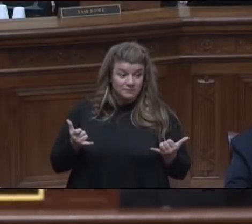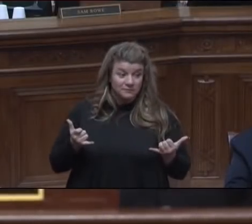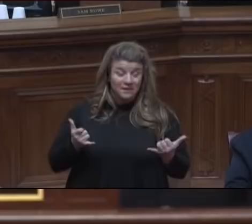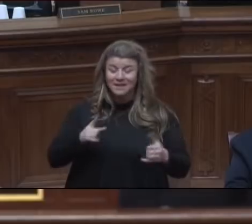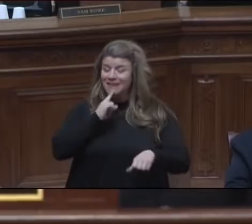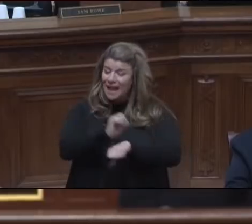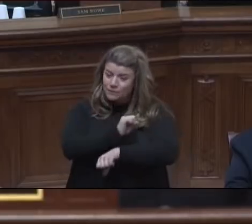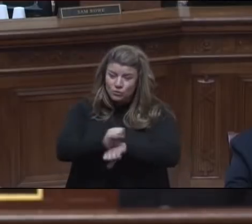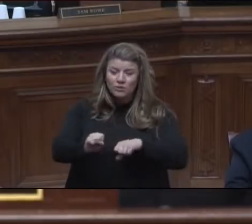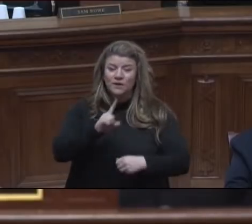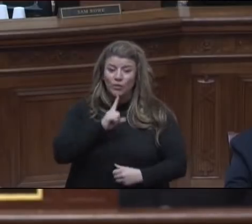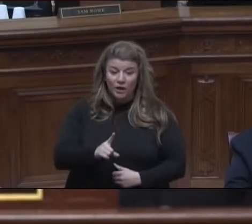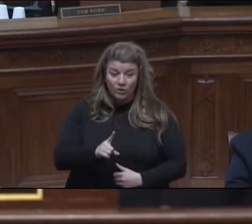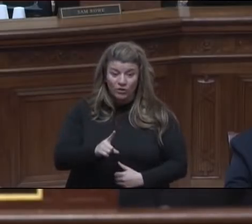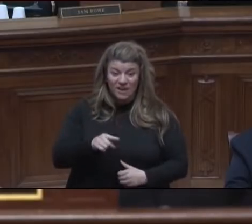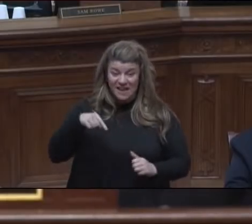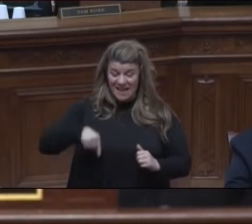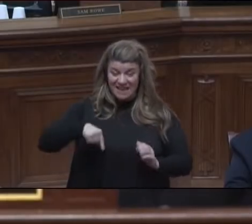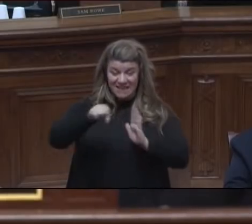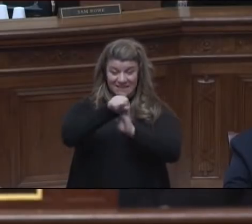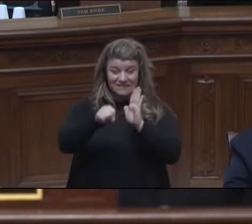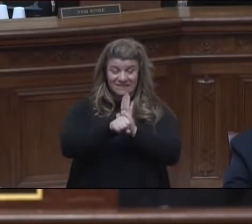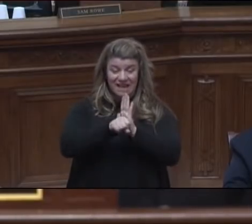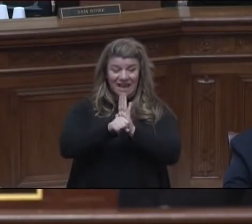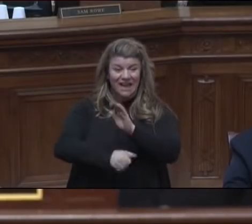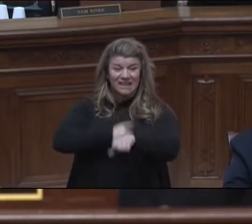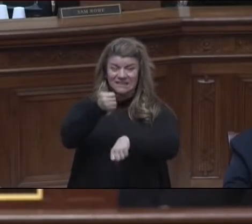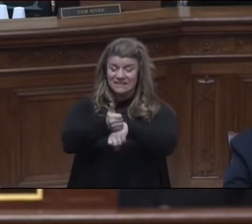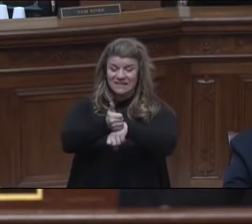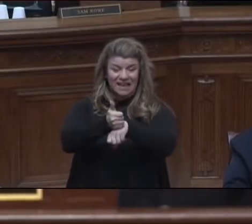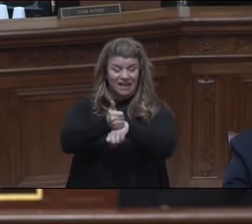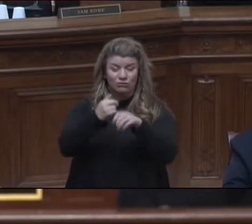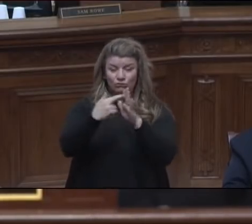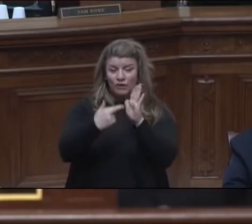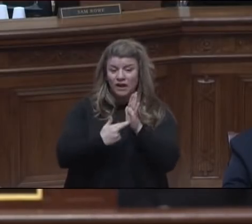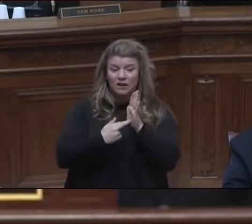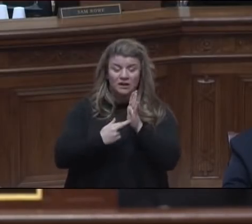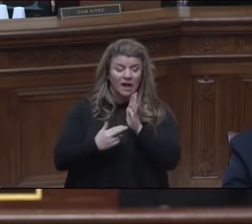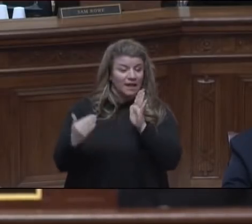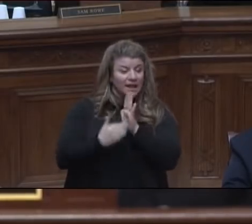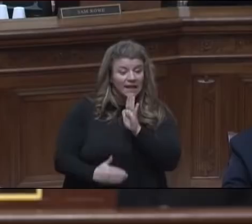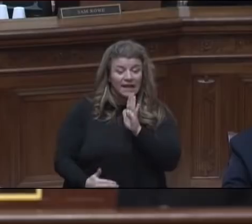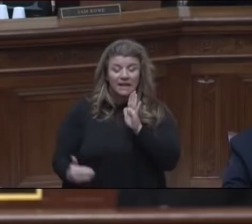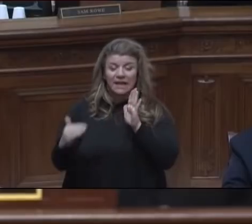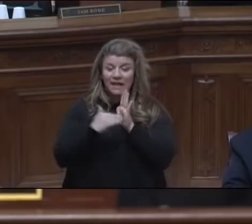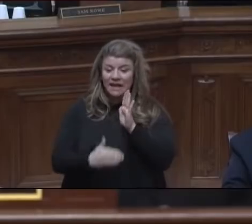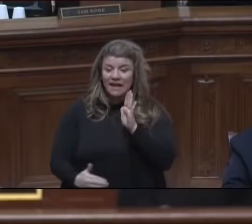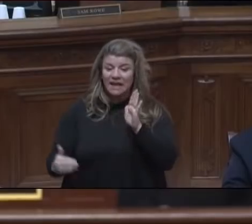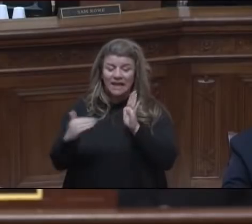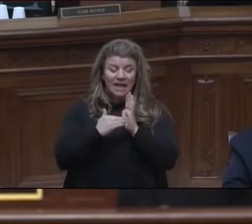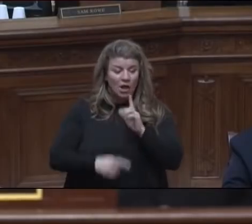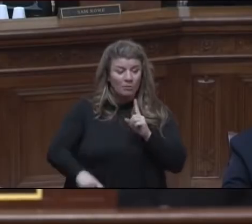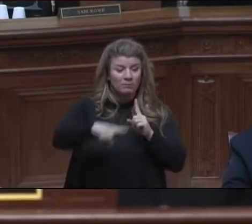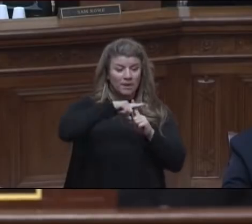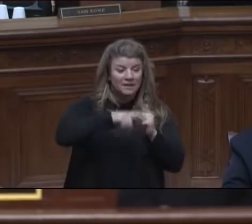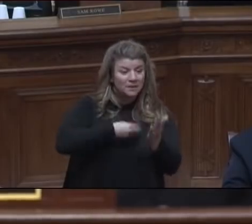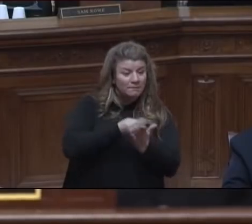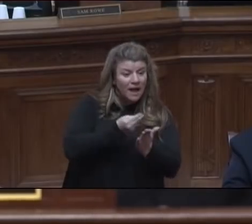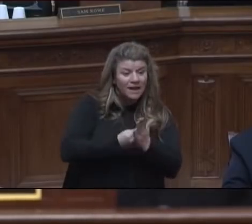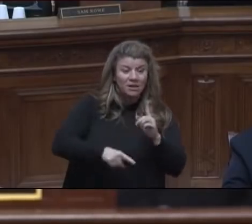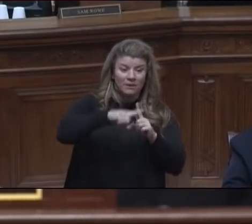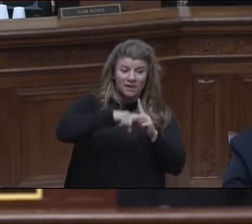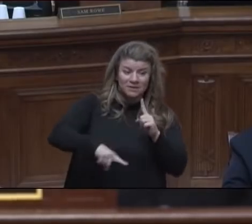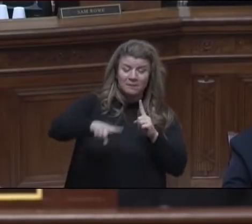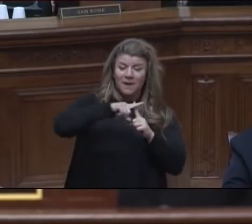absolutely real. This state is setting record growth after record after record, record surplus after record after